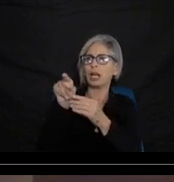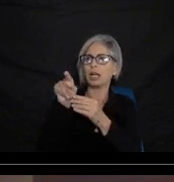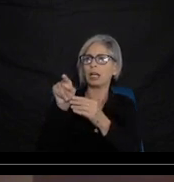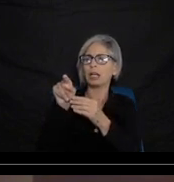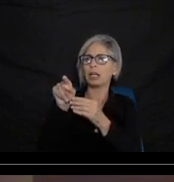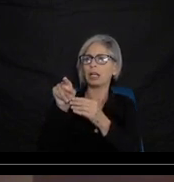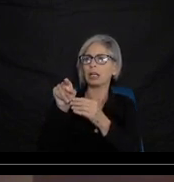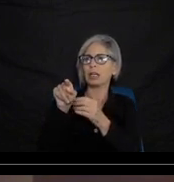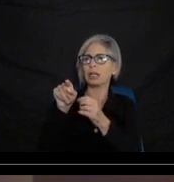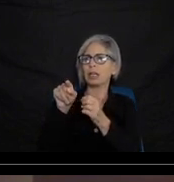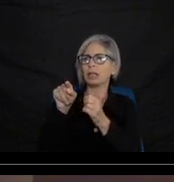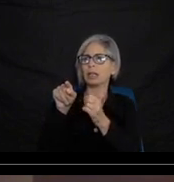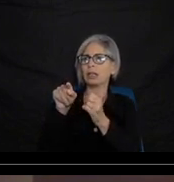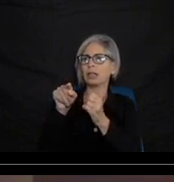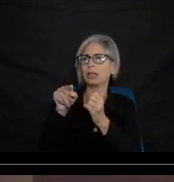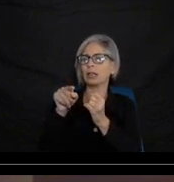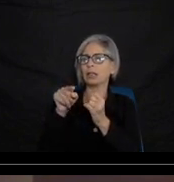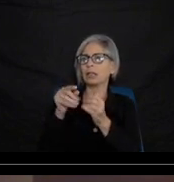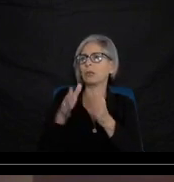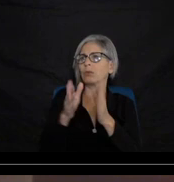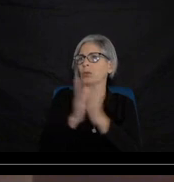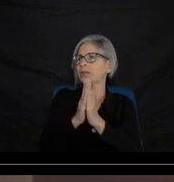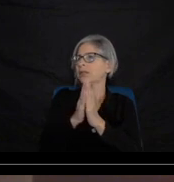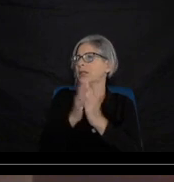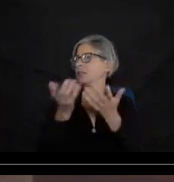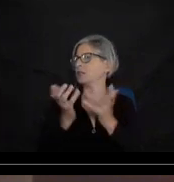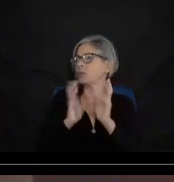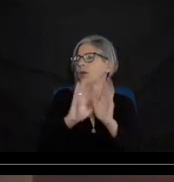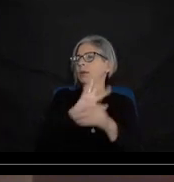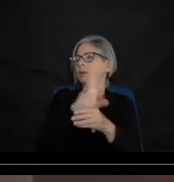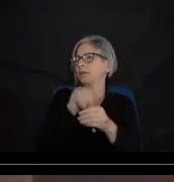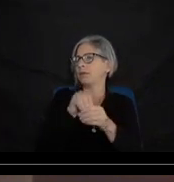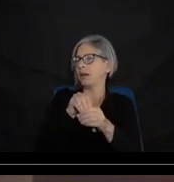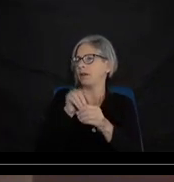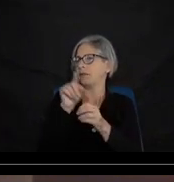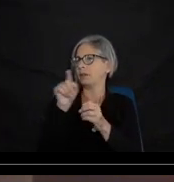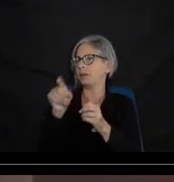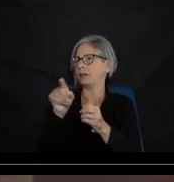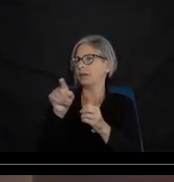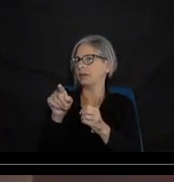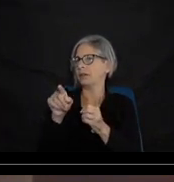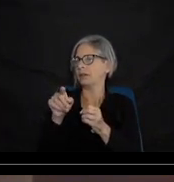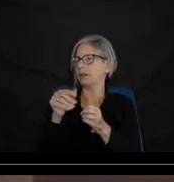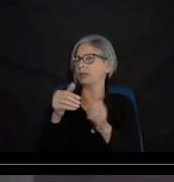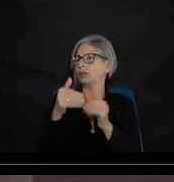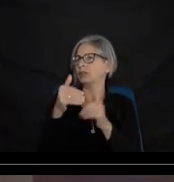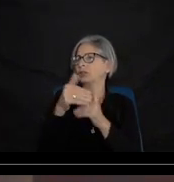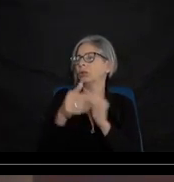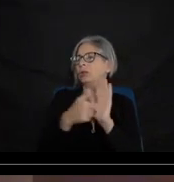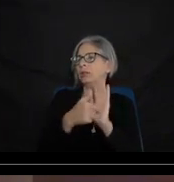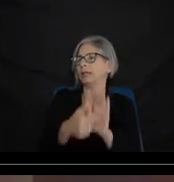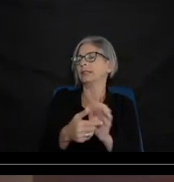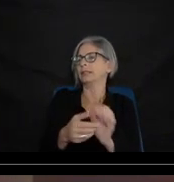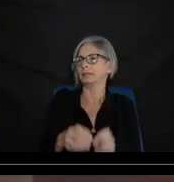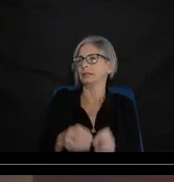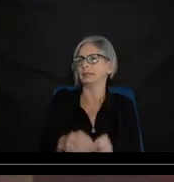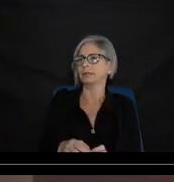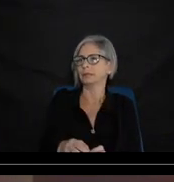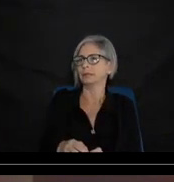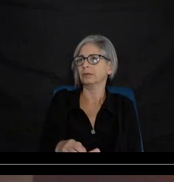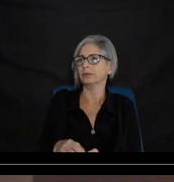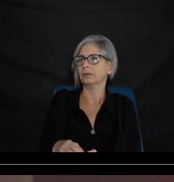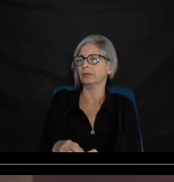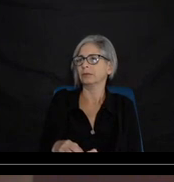former Chief Joseph, and he had requested not to be in the mural. So when we show you the next version, he's removed, and that's the